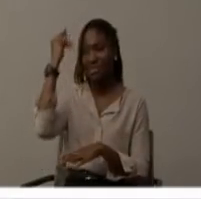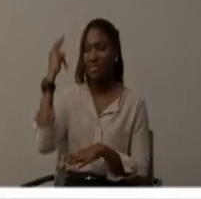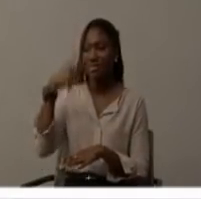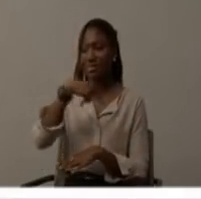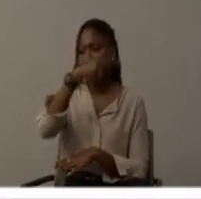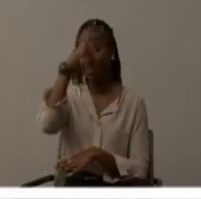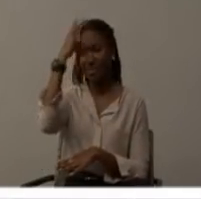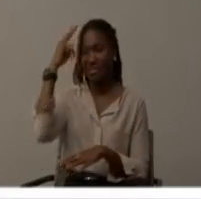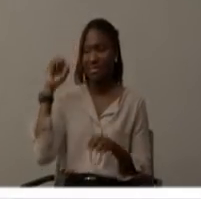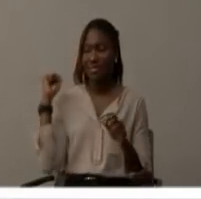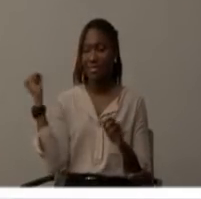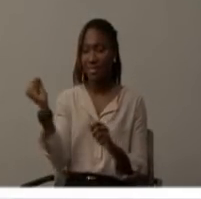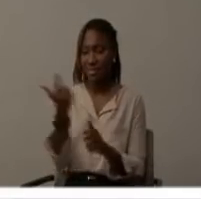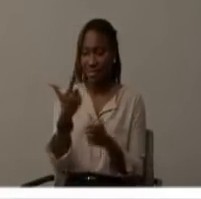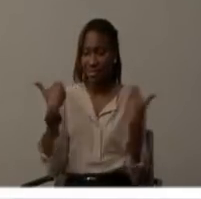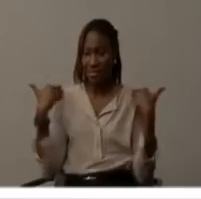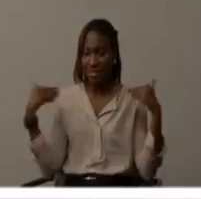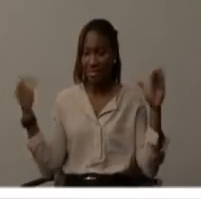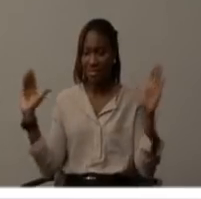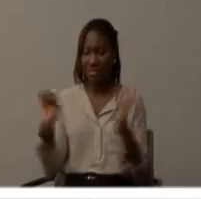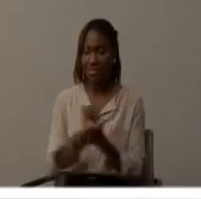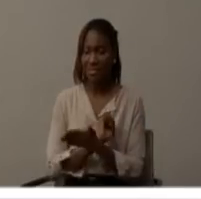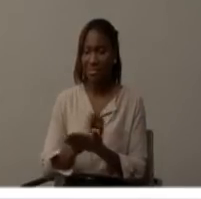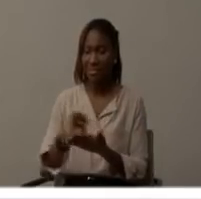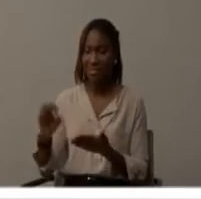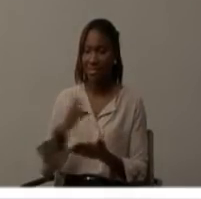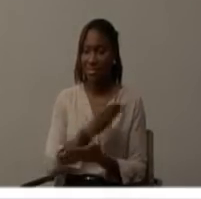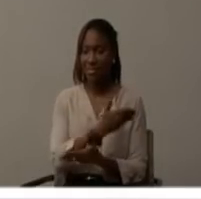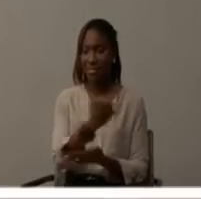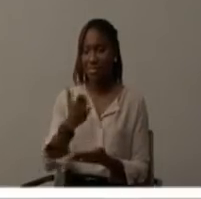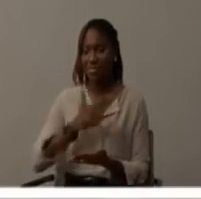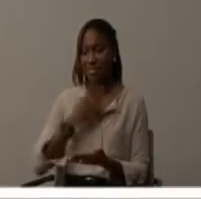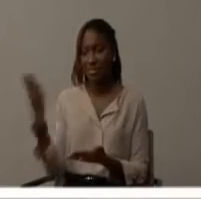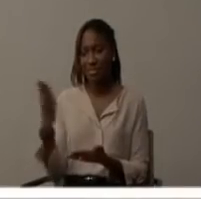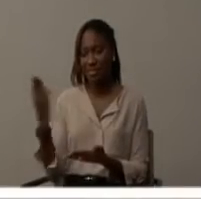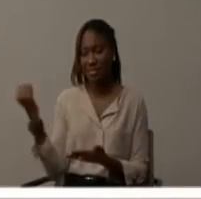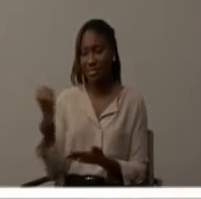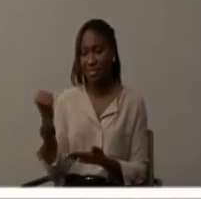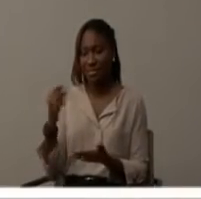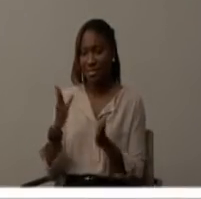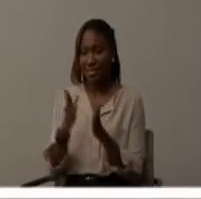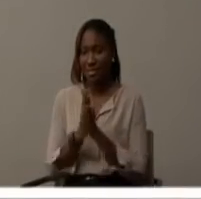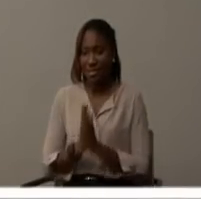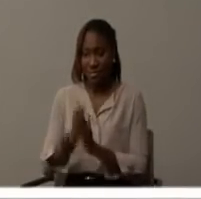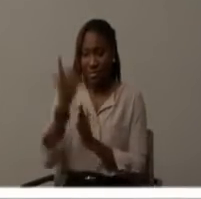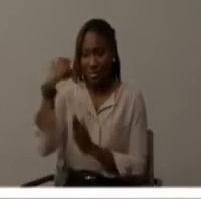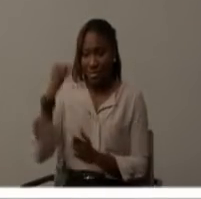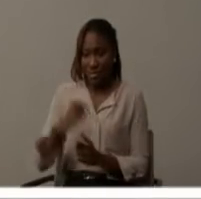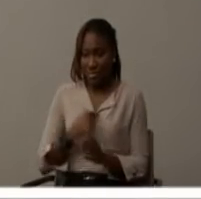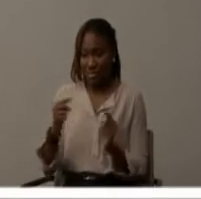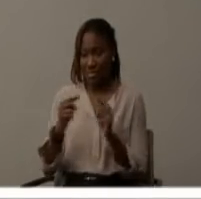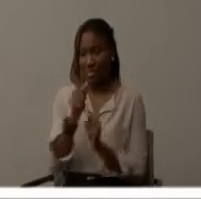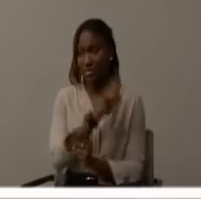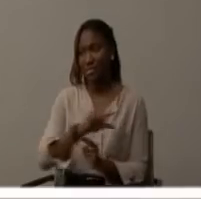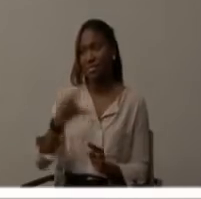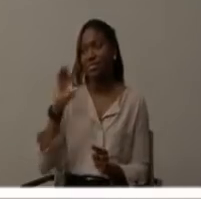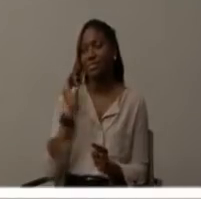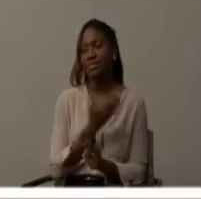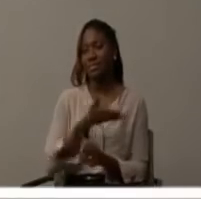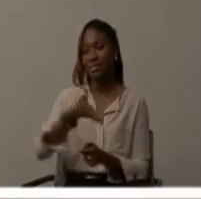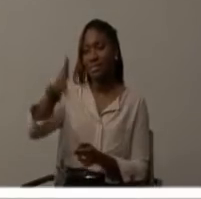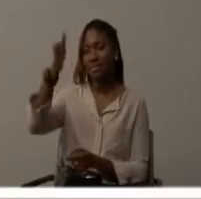Mary, ever Virgin, all the angels and saints, and you, my brothers and sisters, to pray for me to the